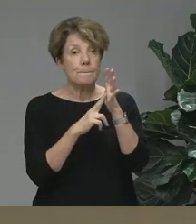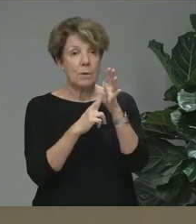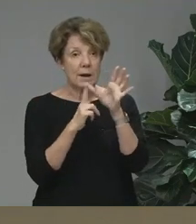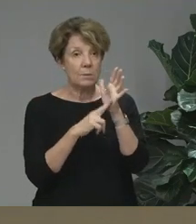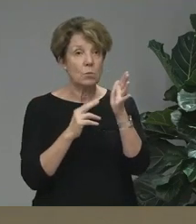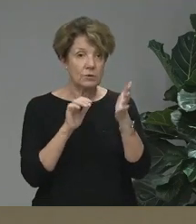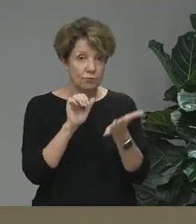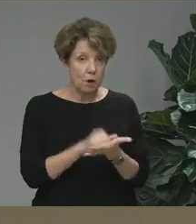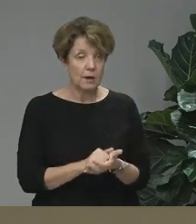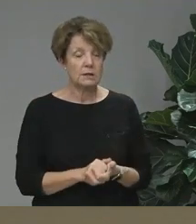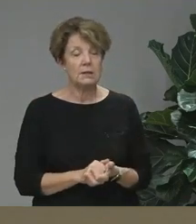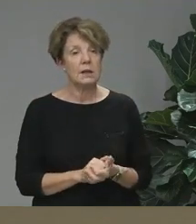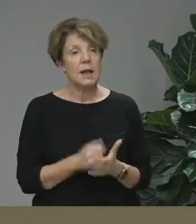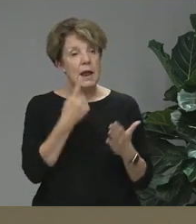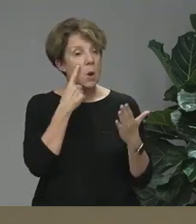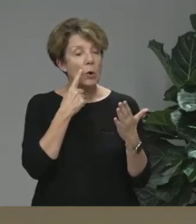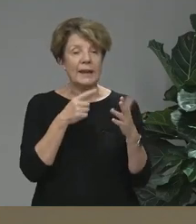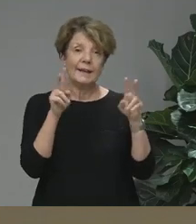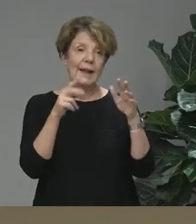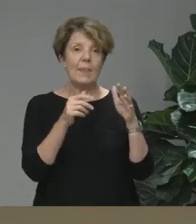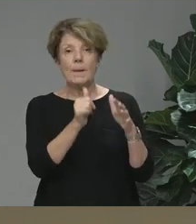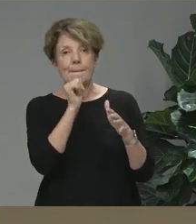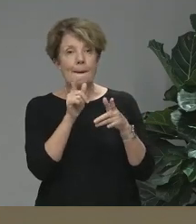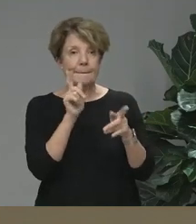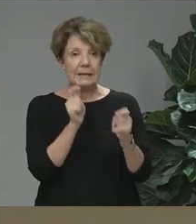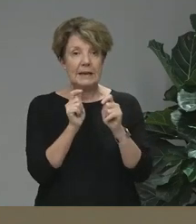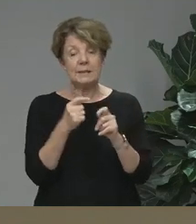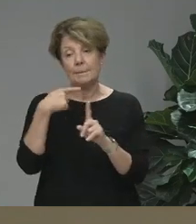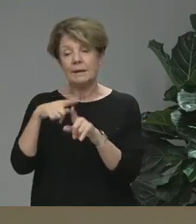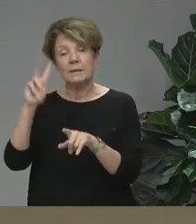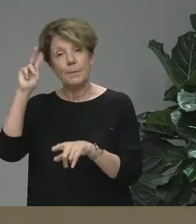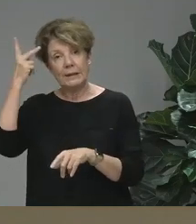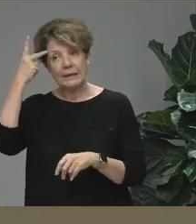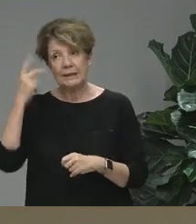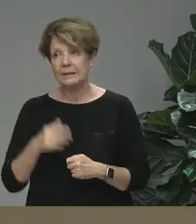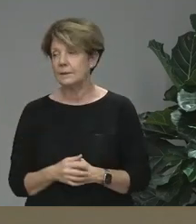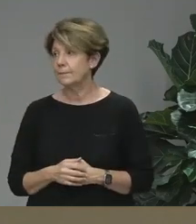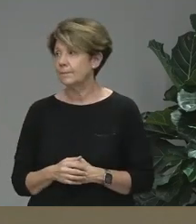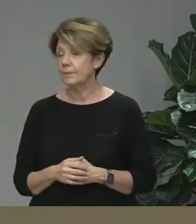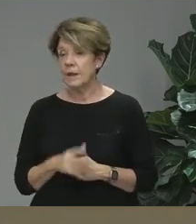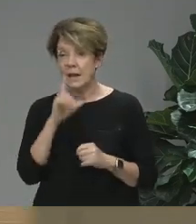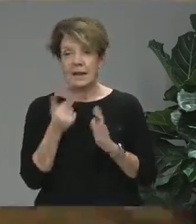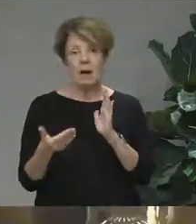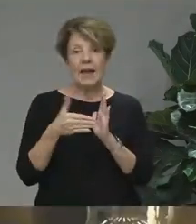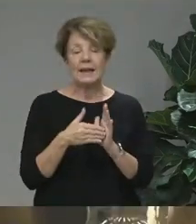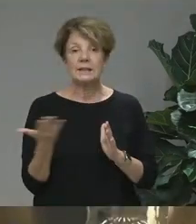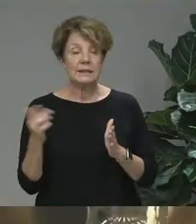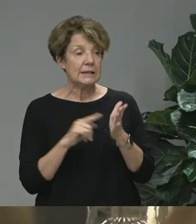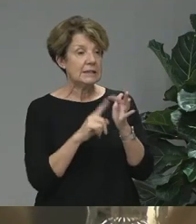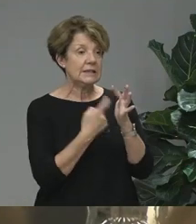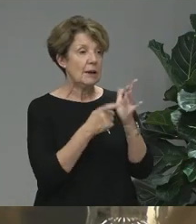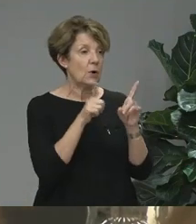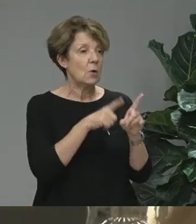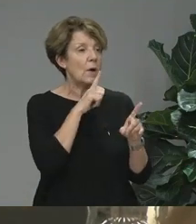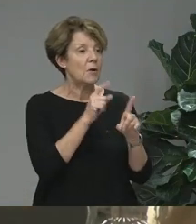at the pub test and the politics. And if I can just add to that, Terry, you're absolutely